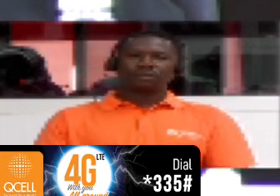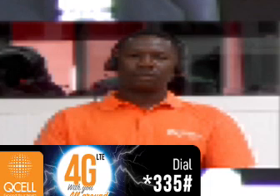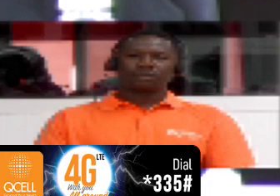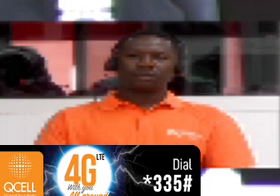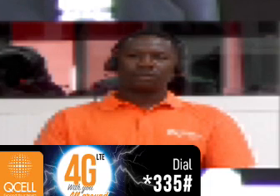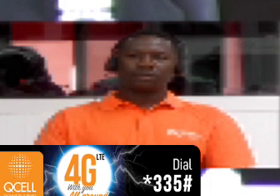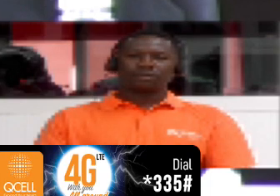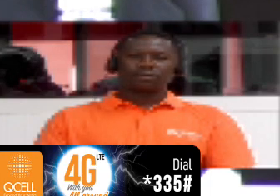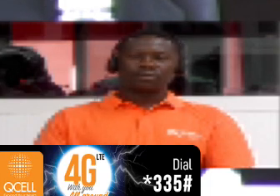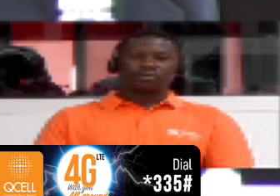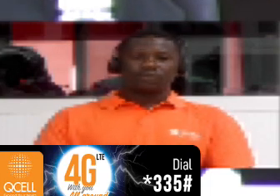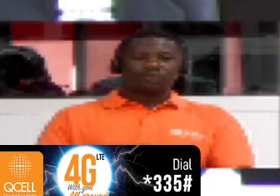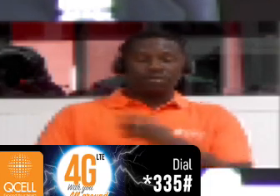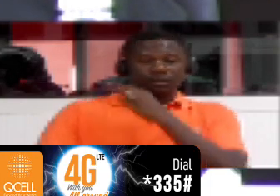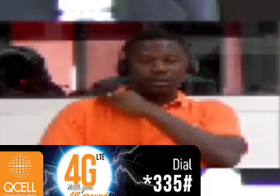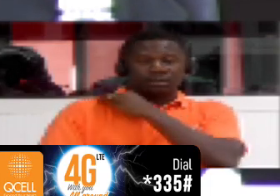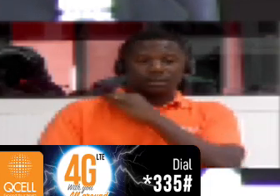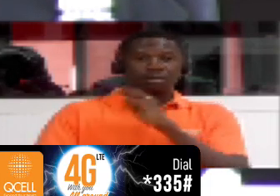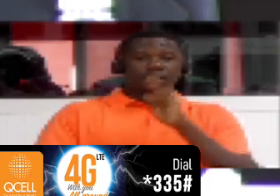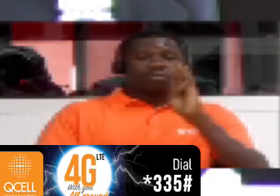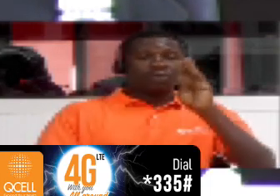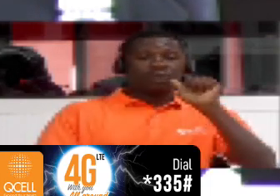General Badjie.